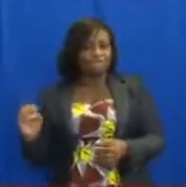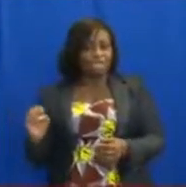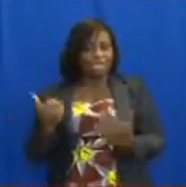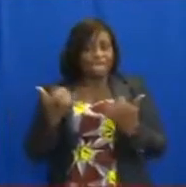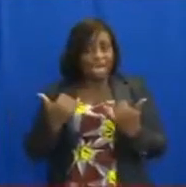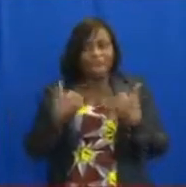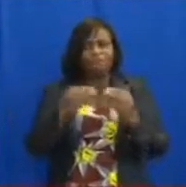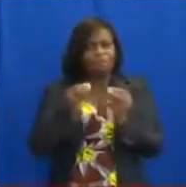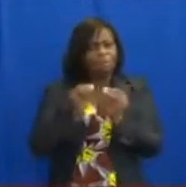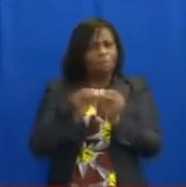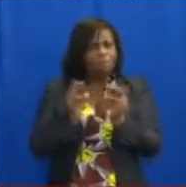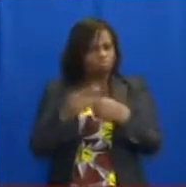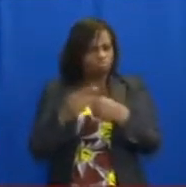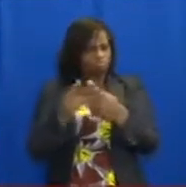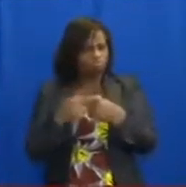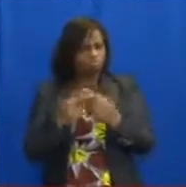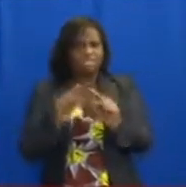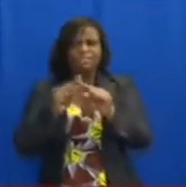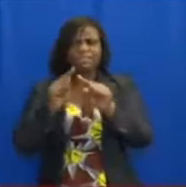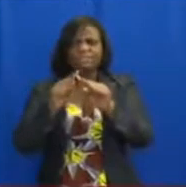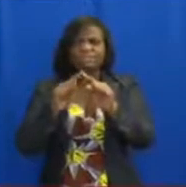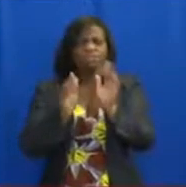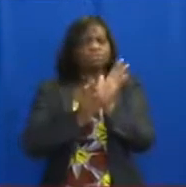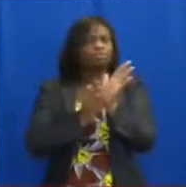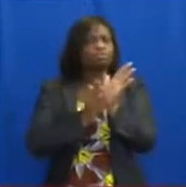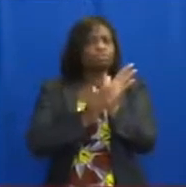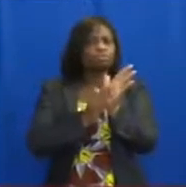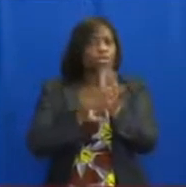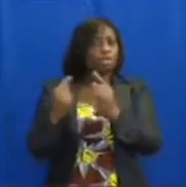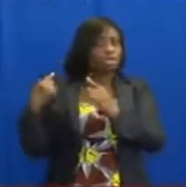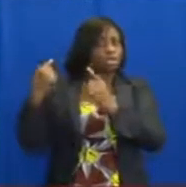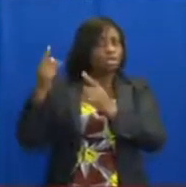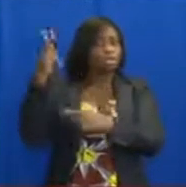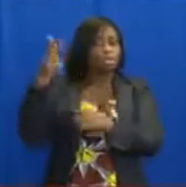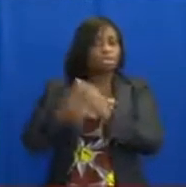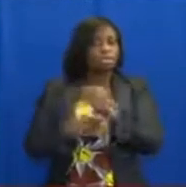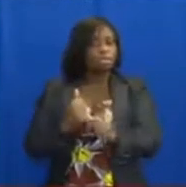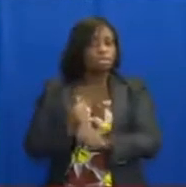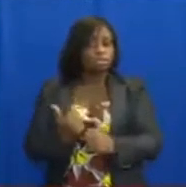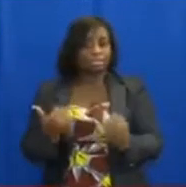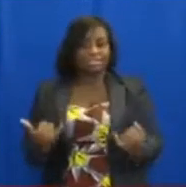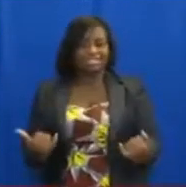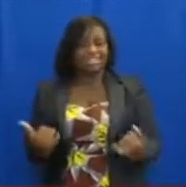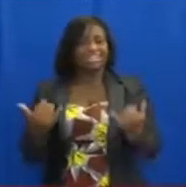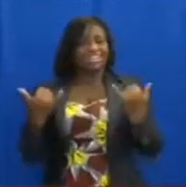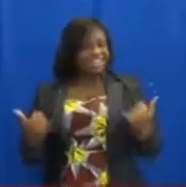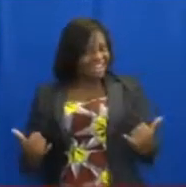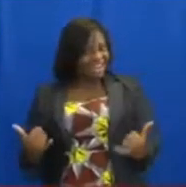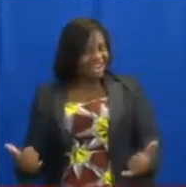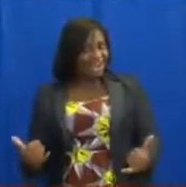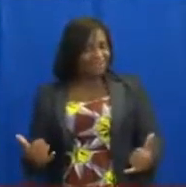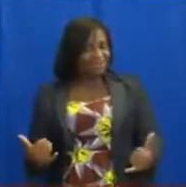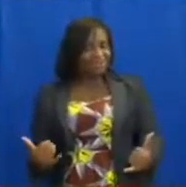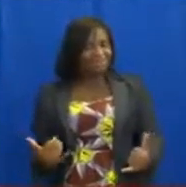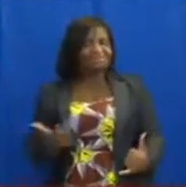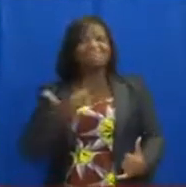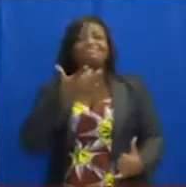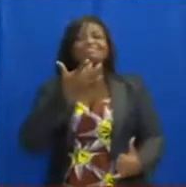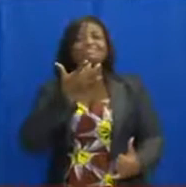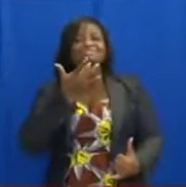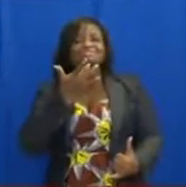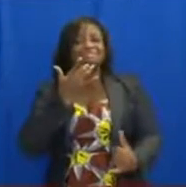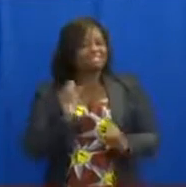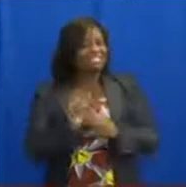of infrastructure at the various senior high schools over the last 3 years has brought us to this